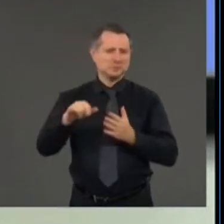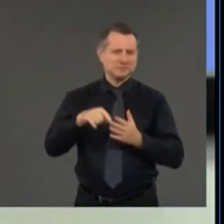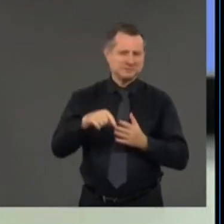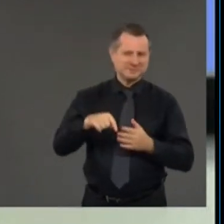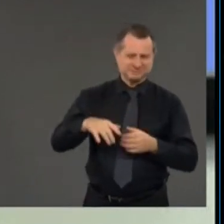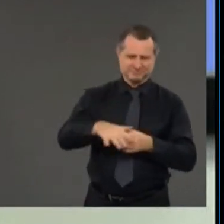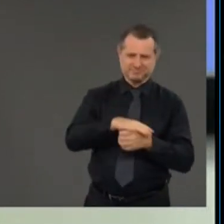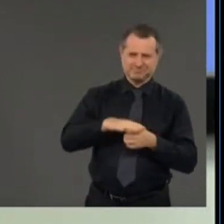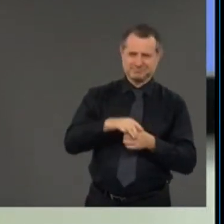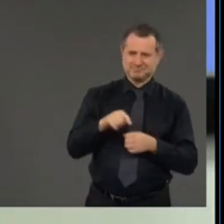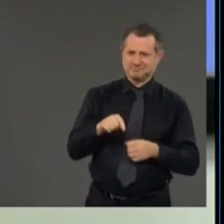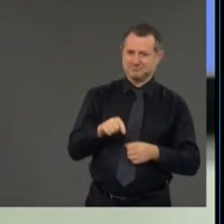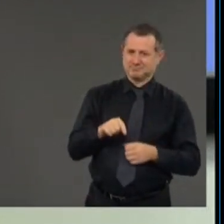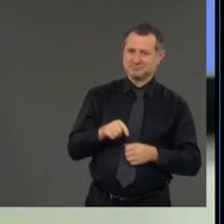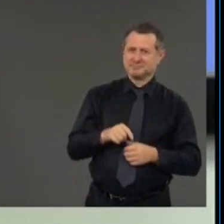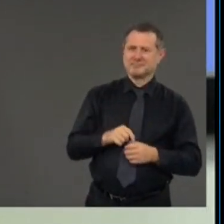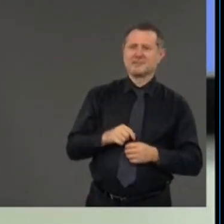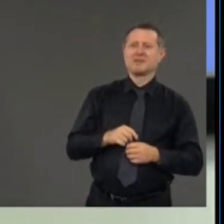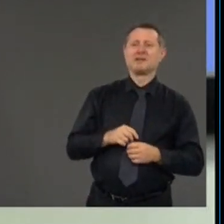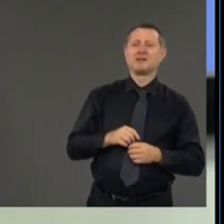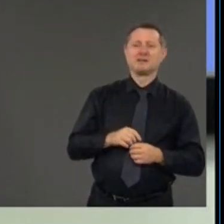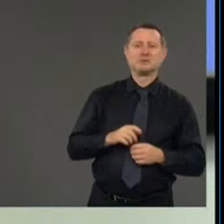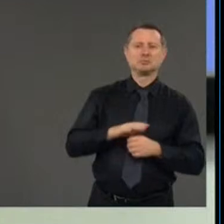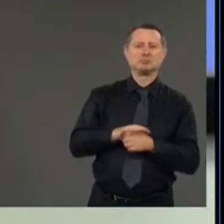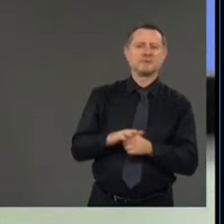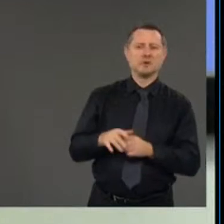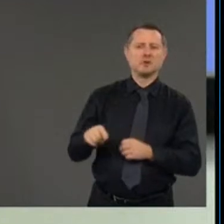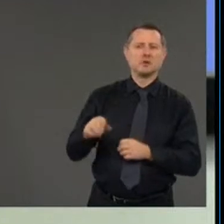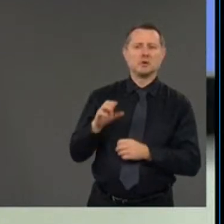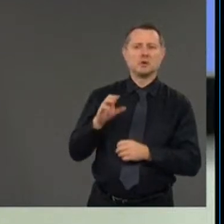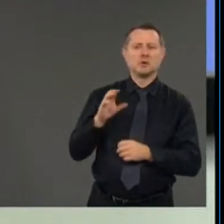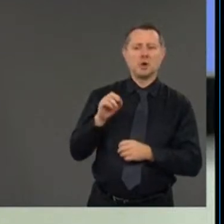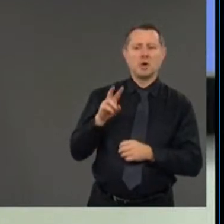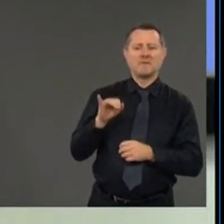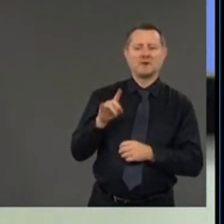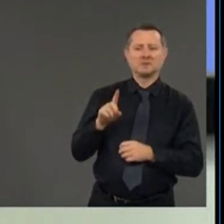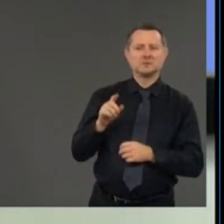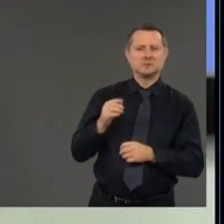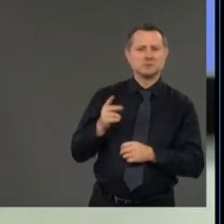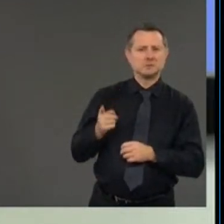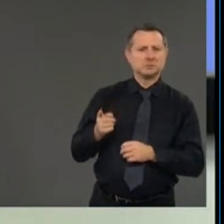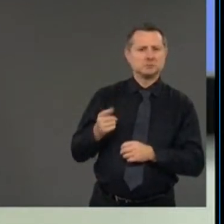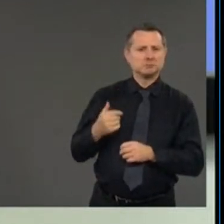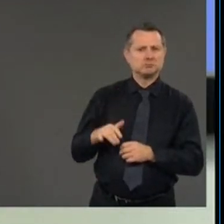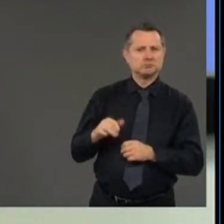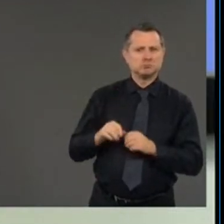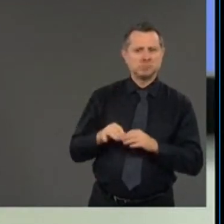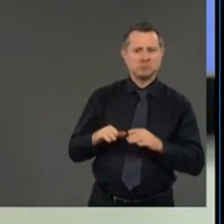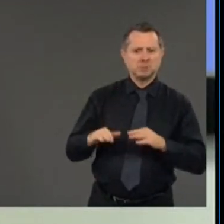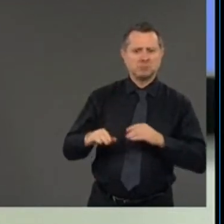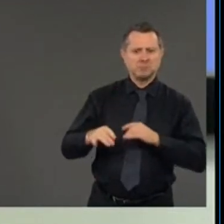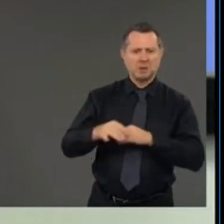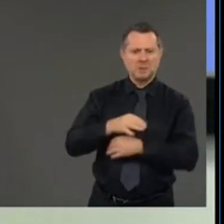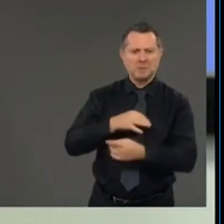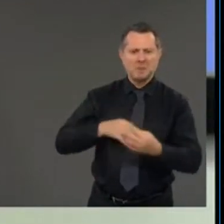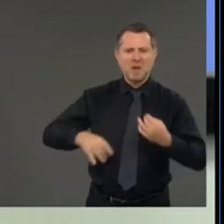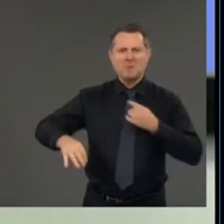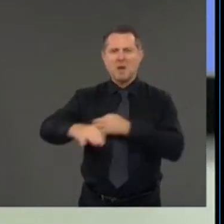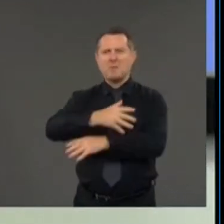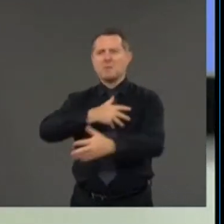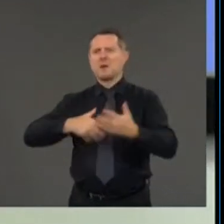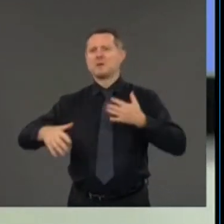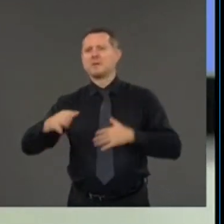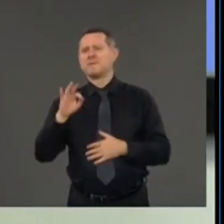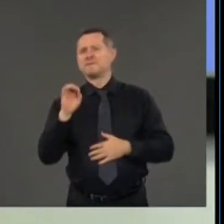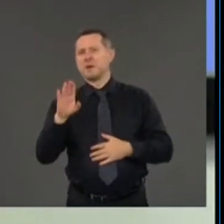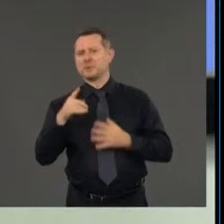that SARS-CoV-2, the virus that causes COVID-19, was circulating in our community in the first week in